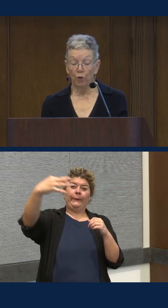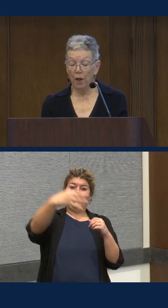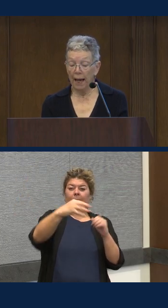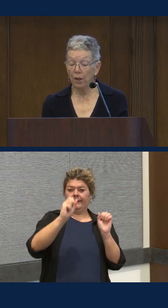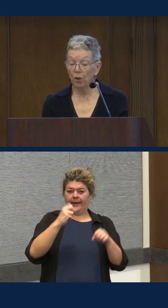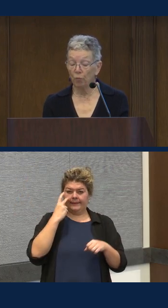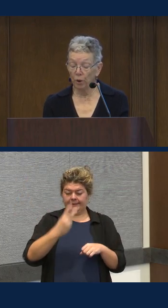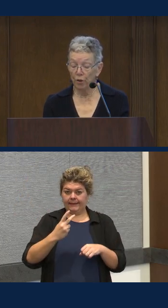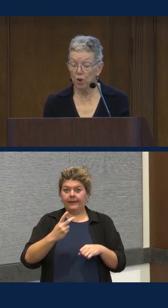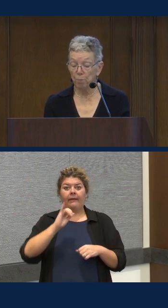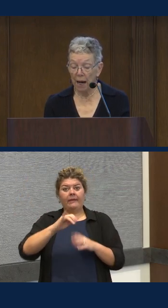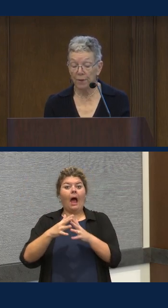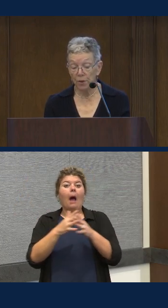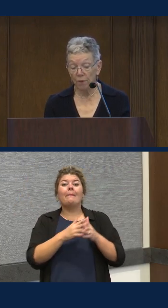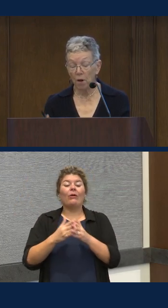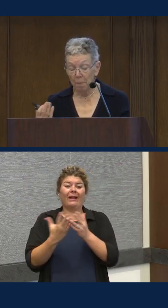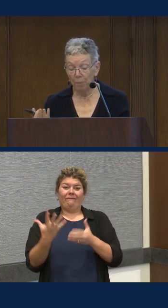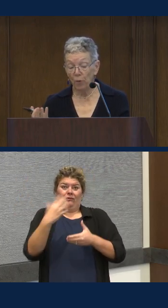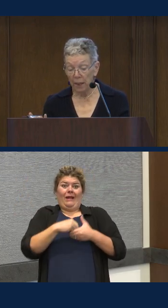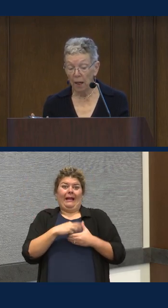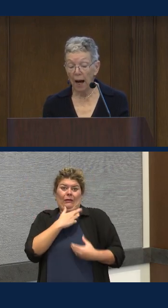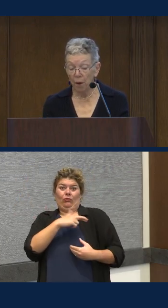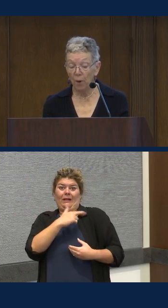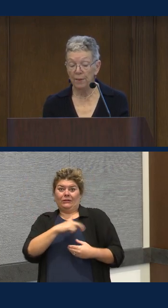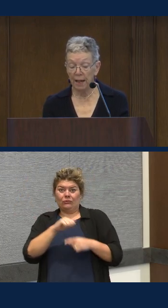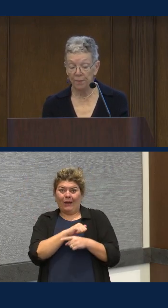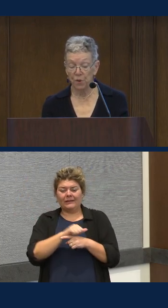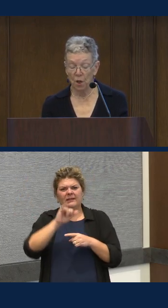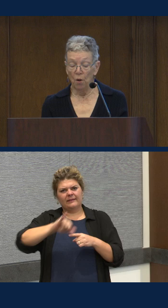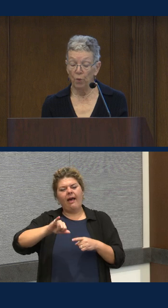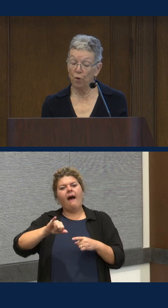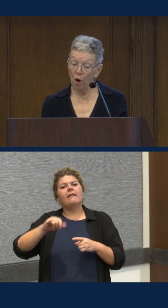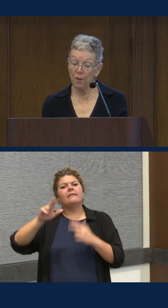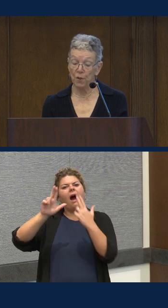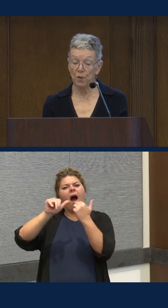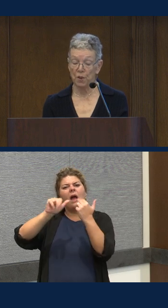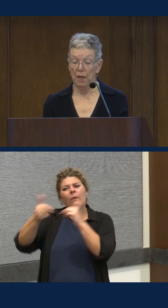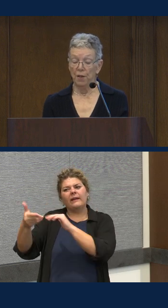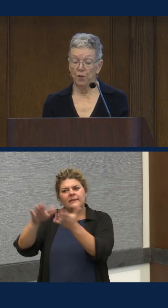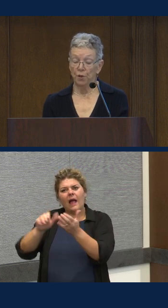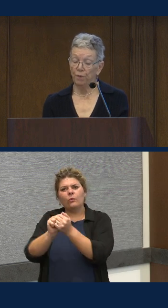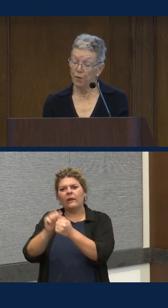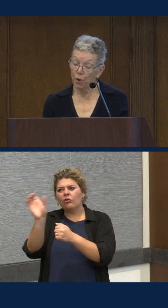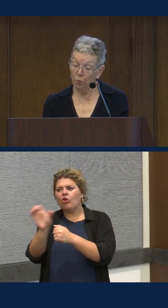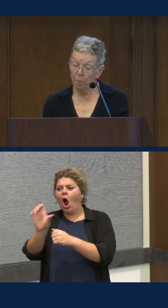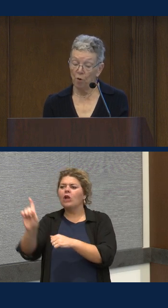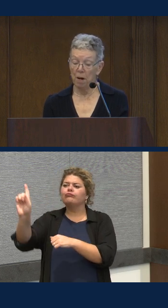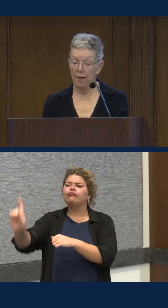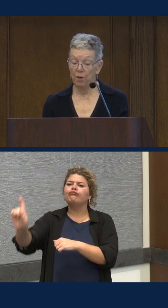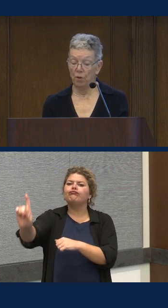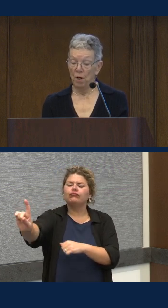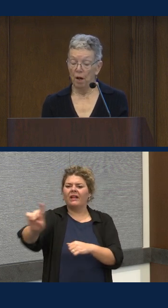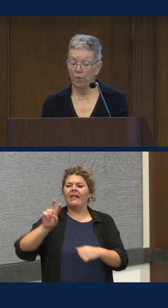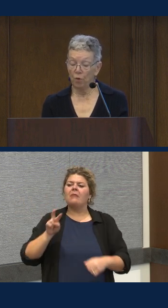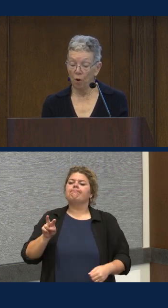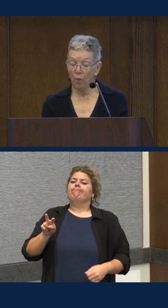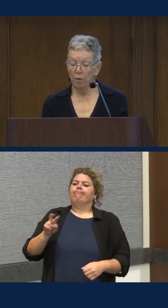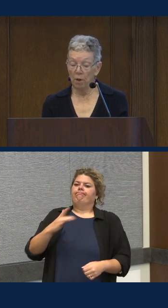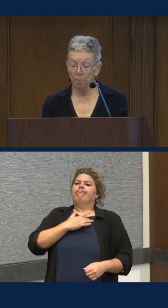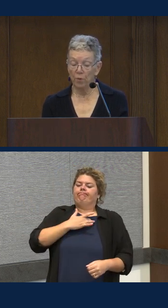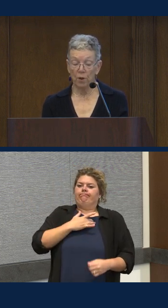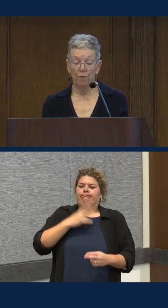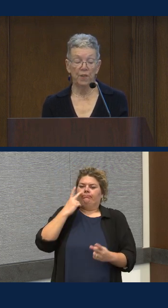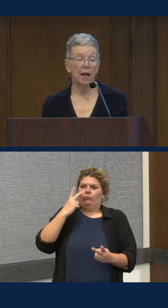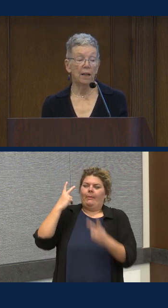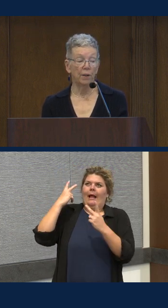American vernacular religious practice of commemorating highway deaths with crosses served as a grim reminder of the